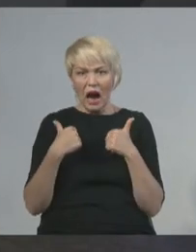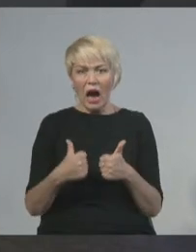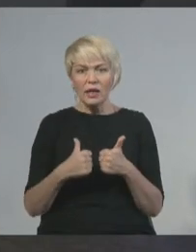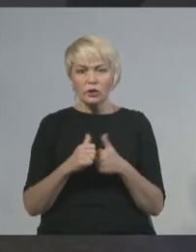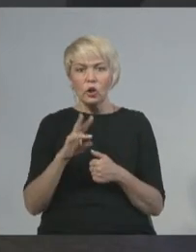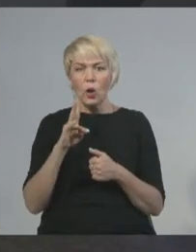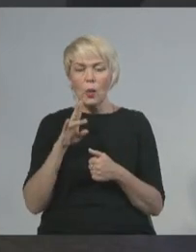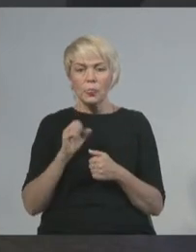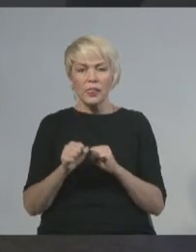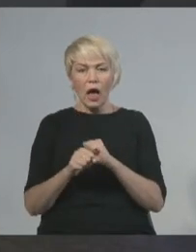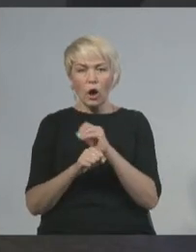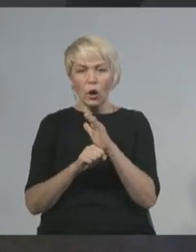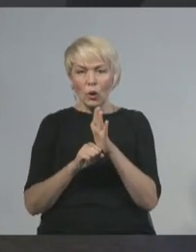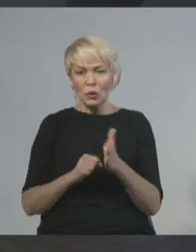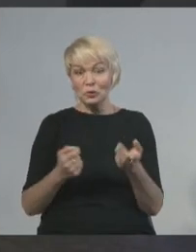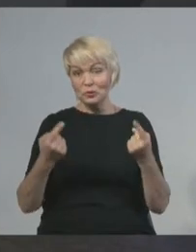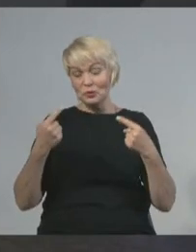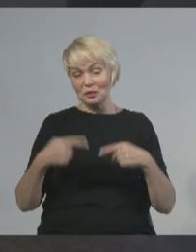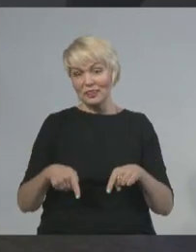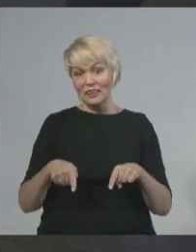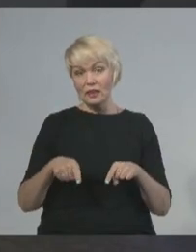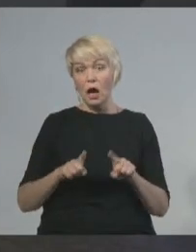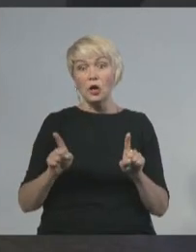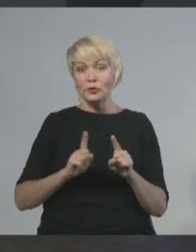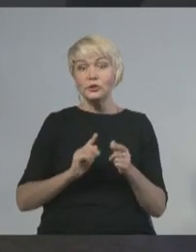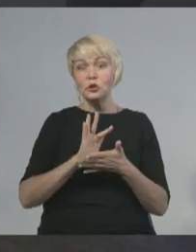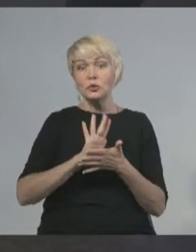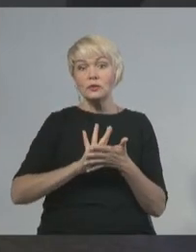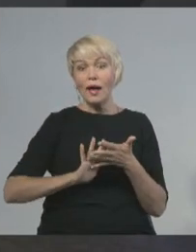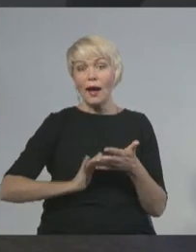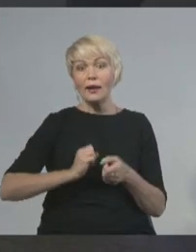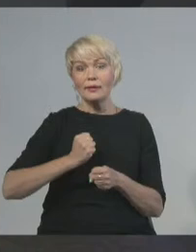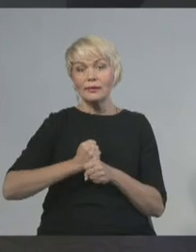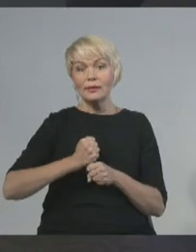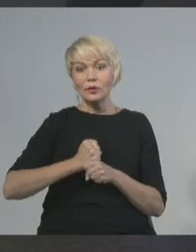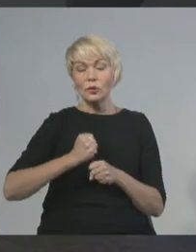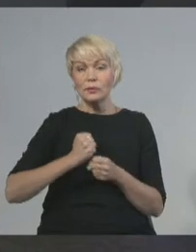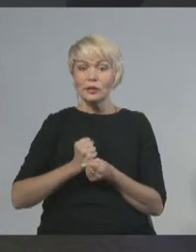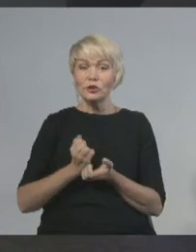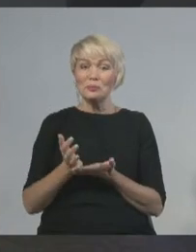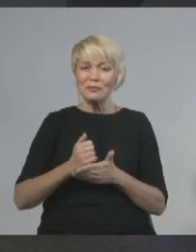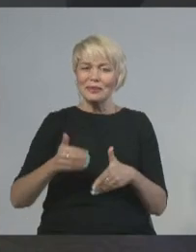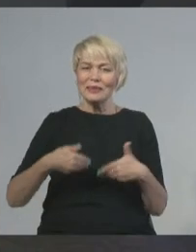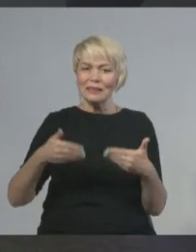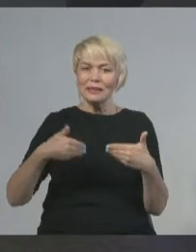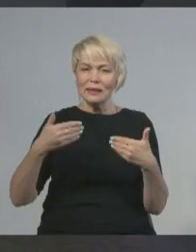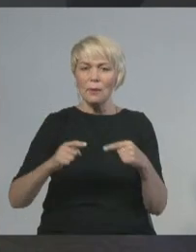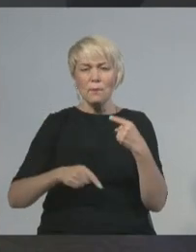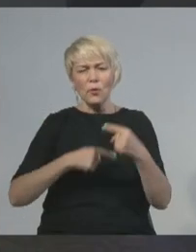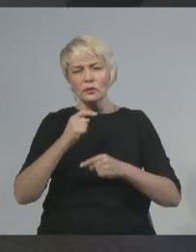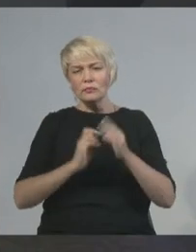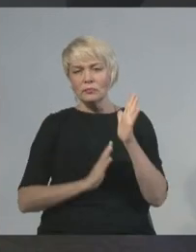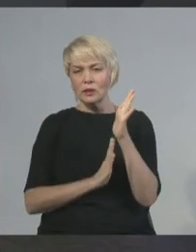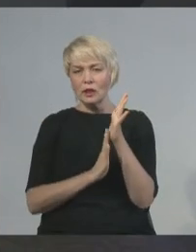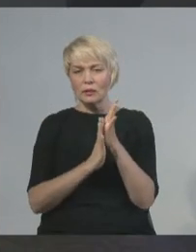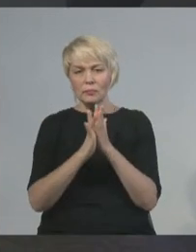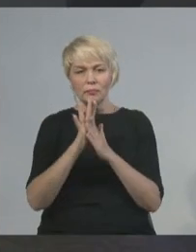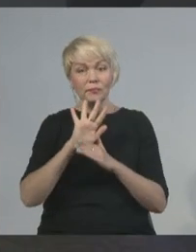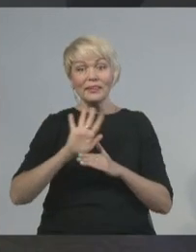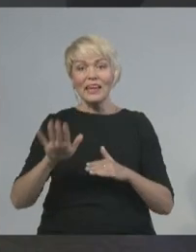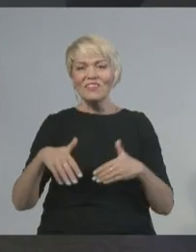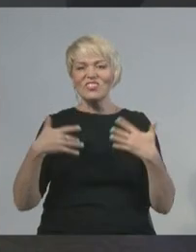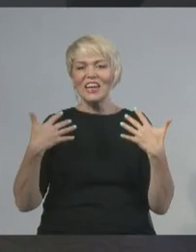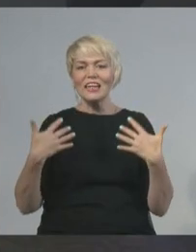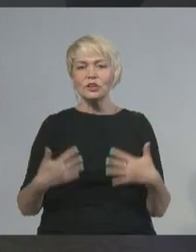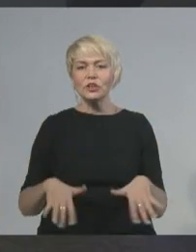gained uh lots of audience during corona crisis but what do you do next to keep